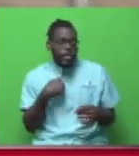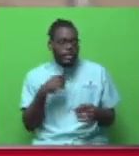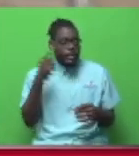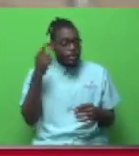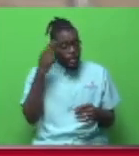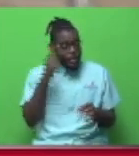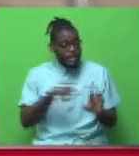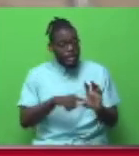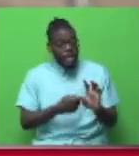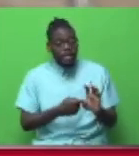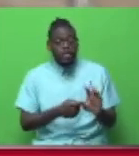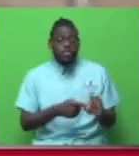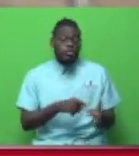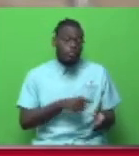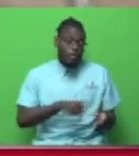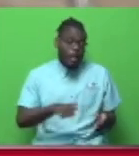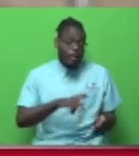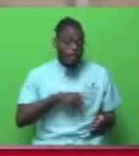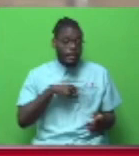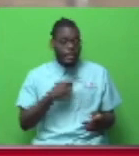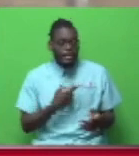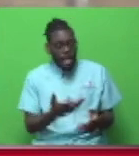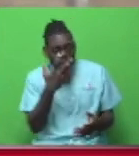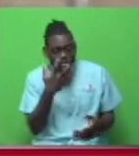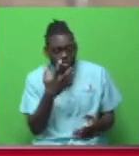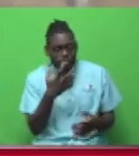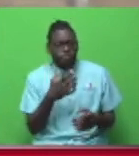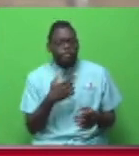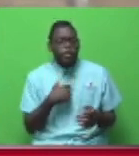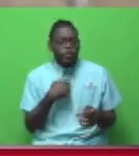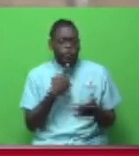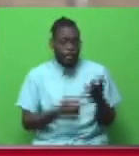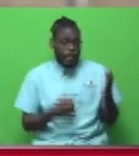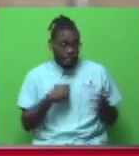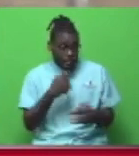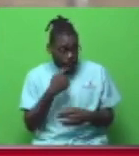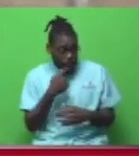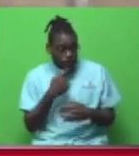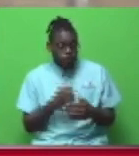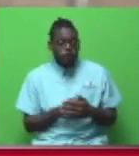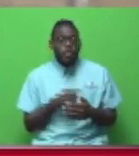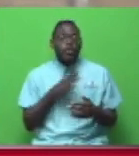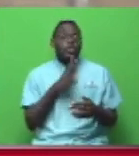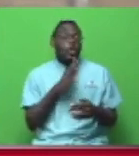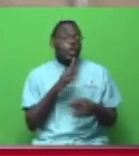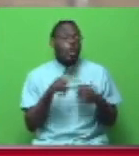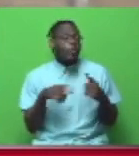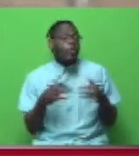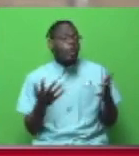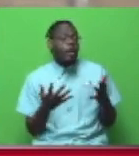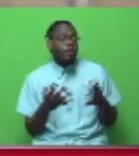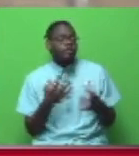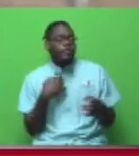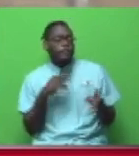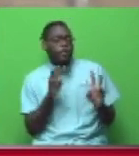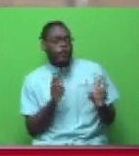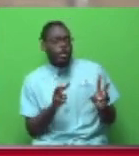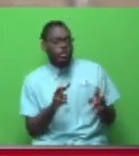senator made reference to viewing a Ram Leela not so long ago.